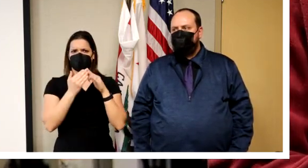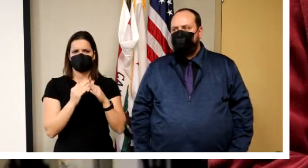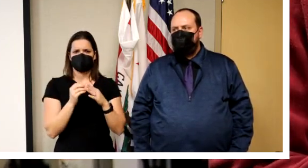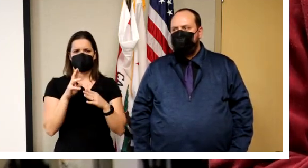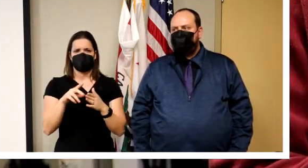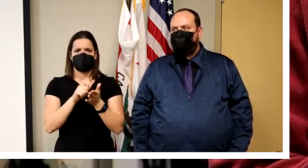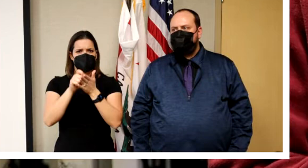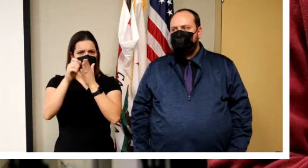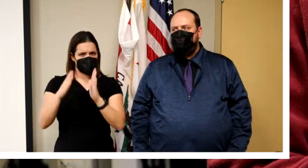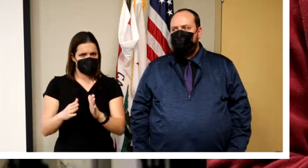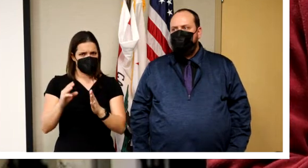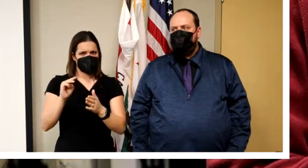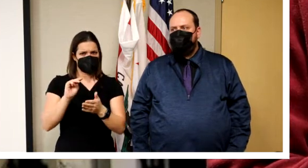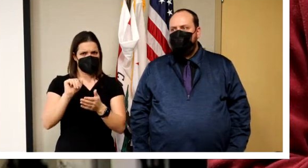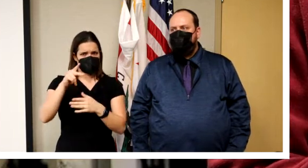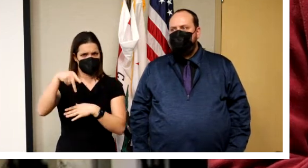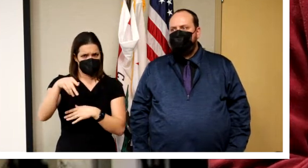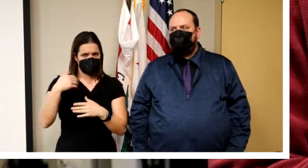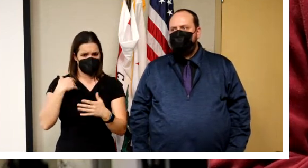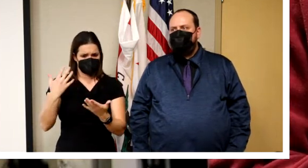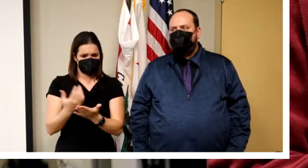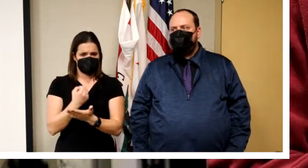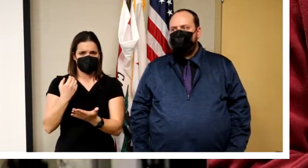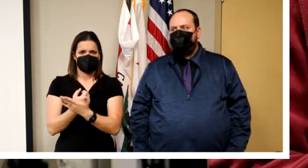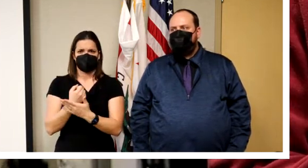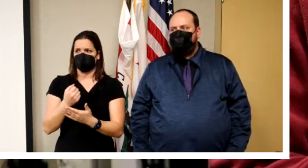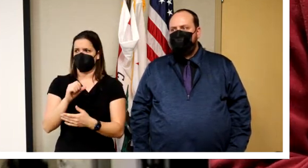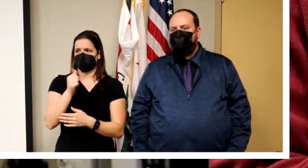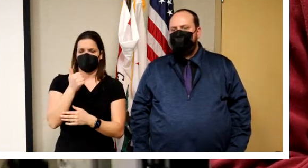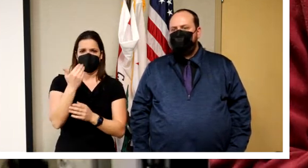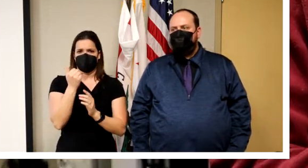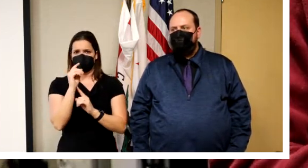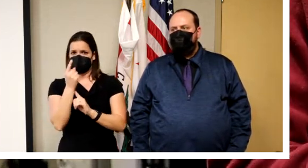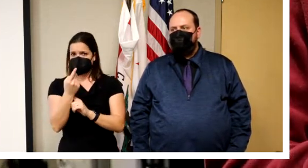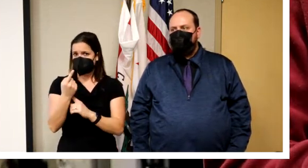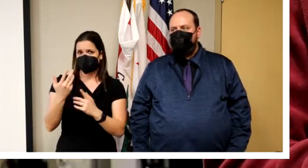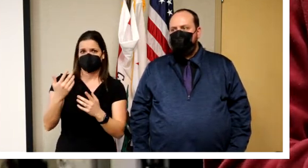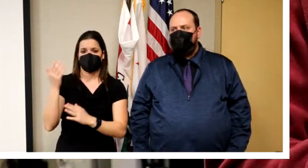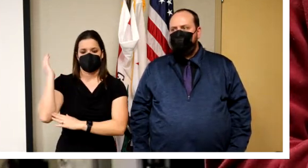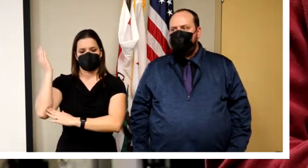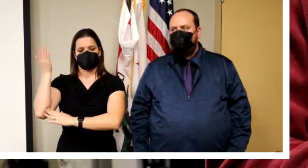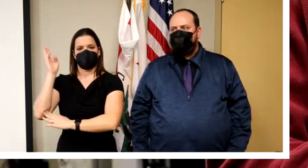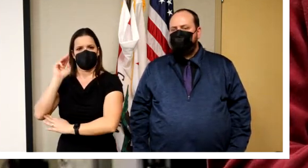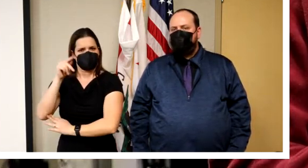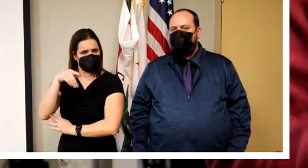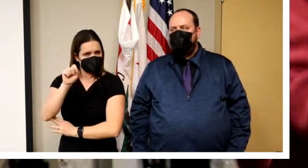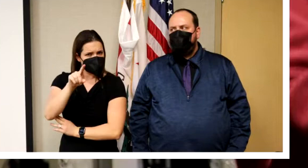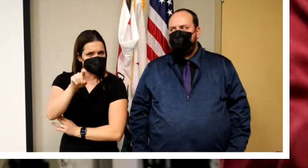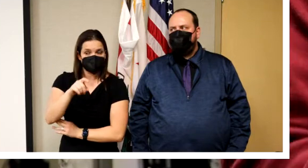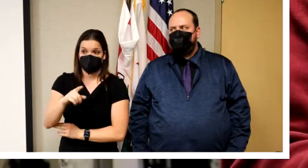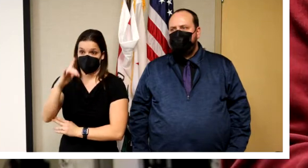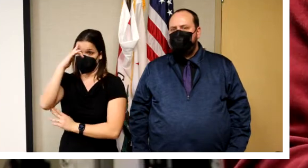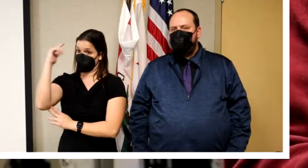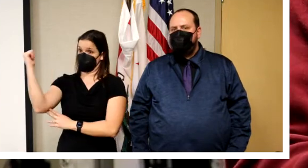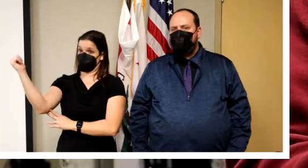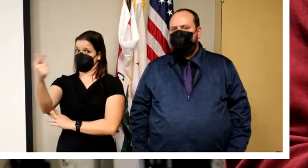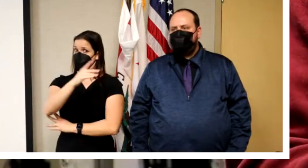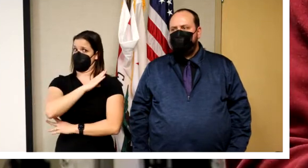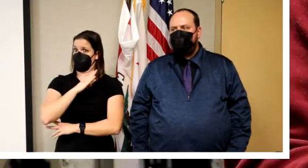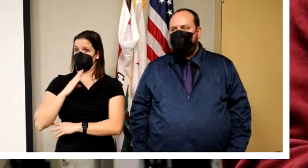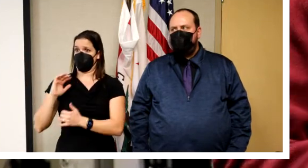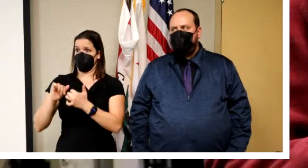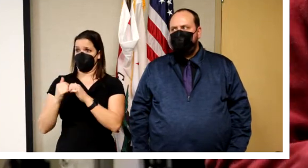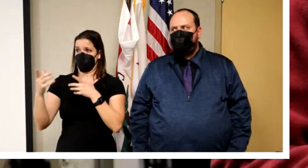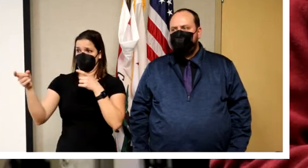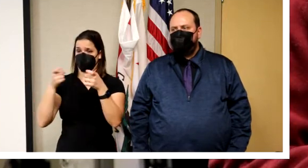of the map, would they have an opportunity, like 10 or 15 minutes, to present their maps? Well, that's up to the board in terms of how they